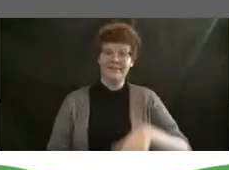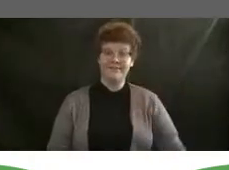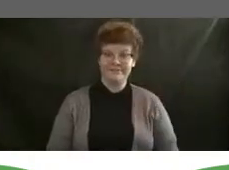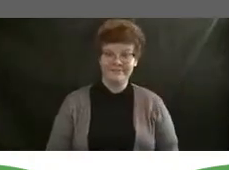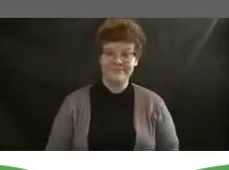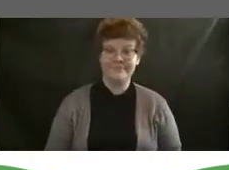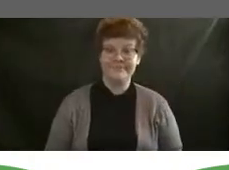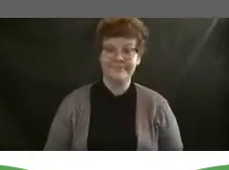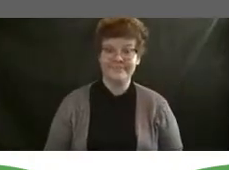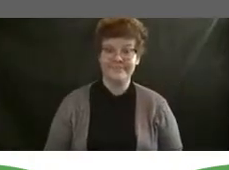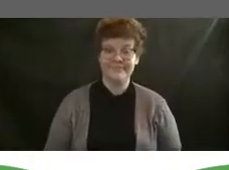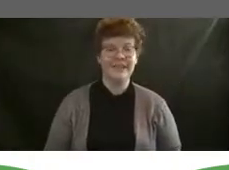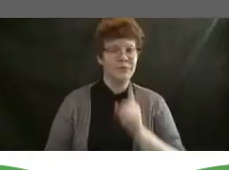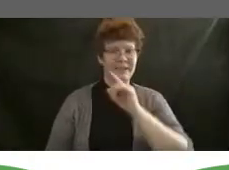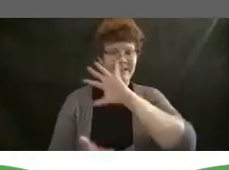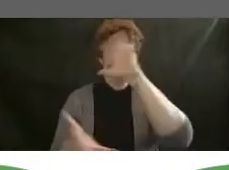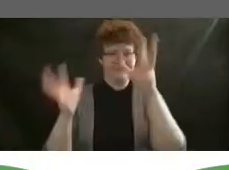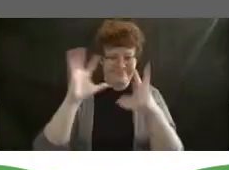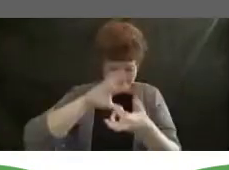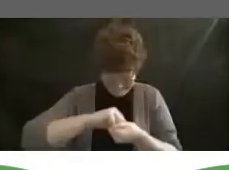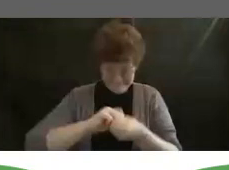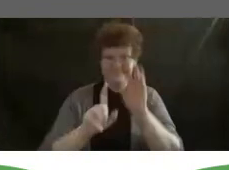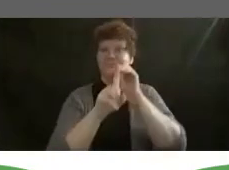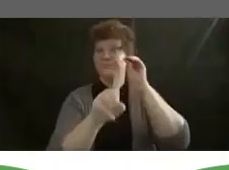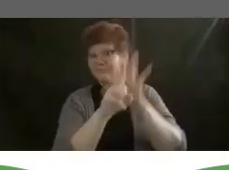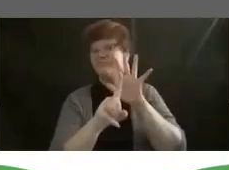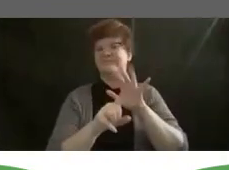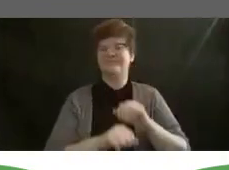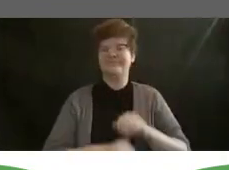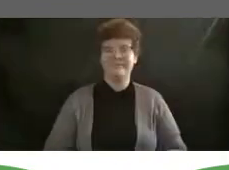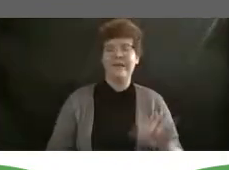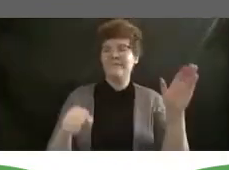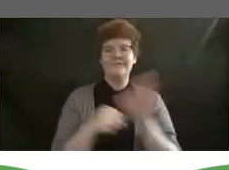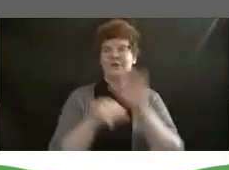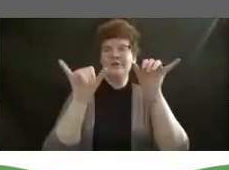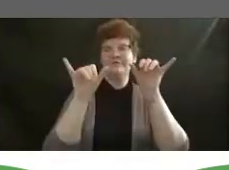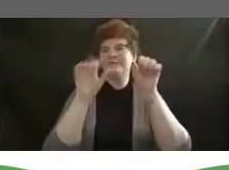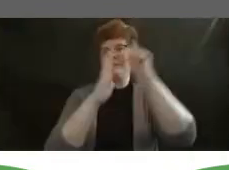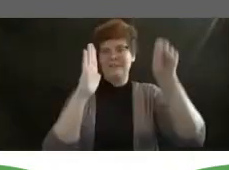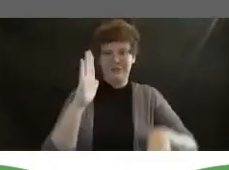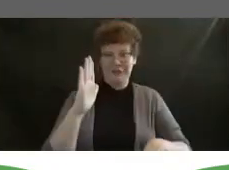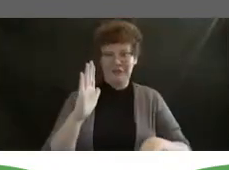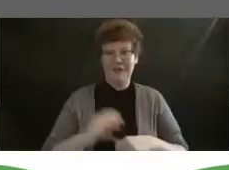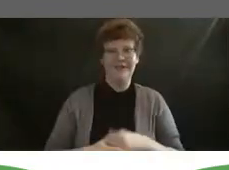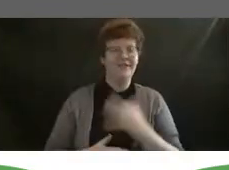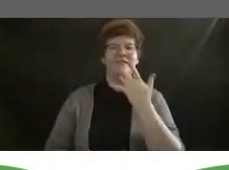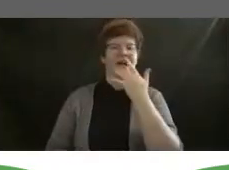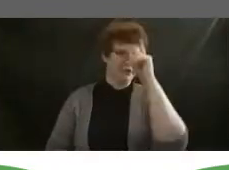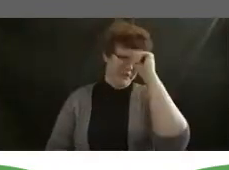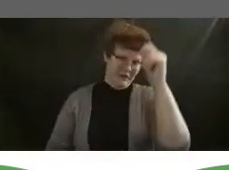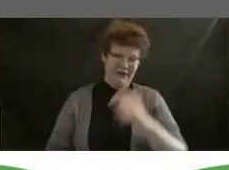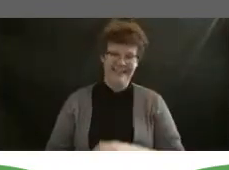all rolled into one, from an entire semester, at your fingertips now, to work with